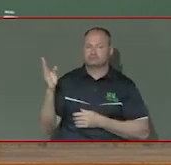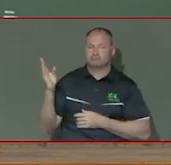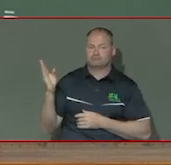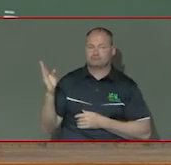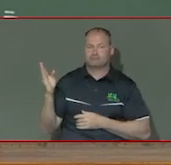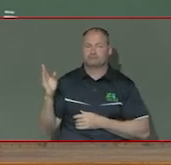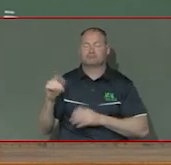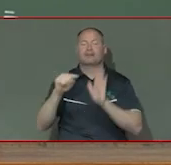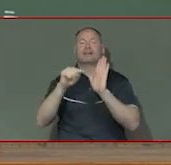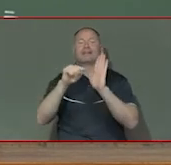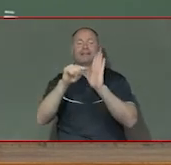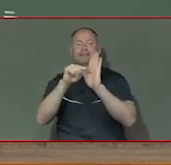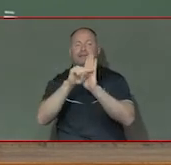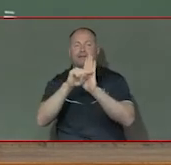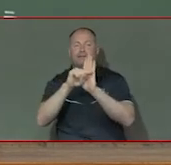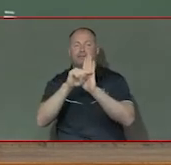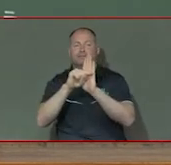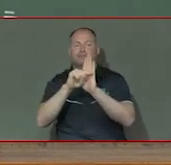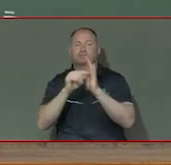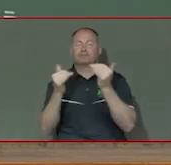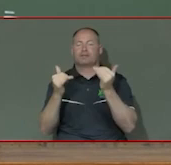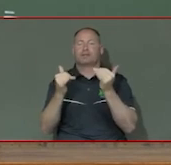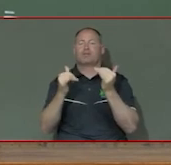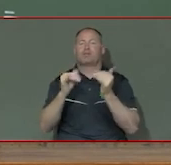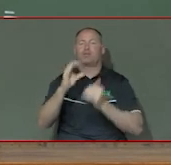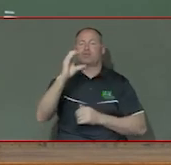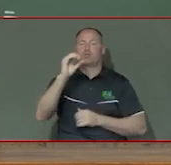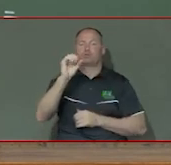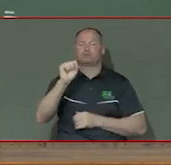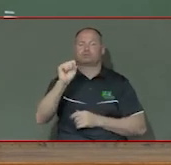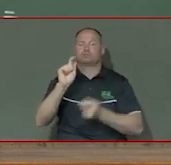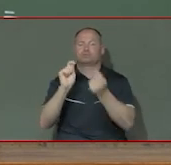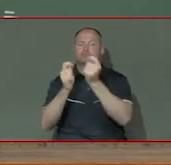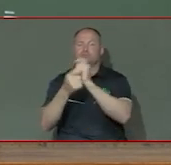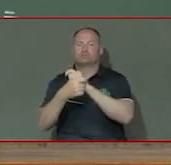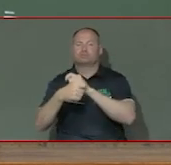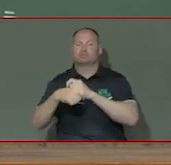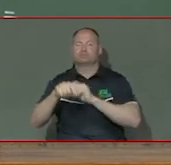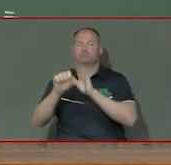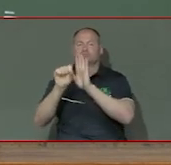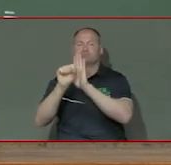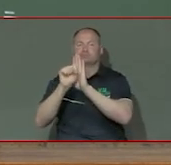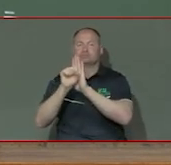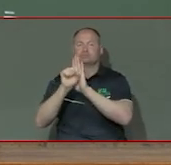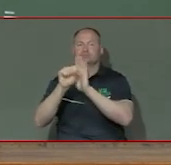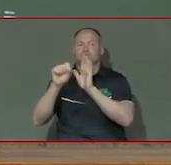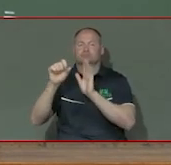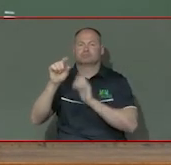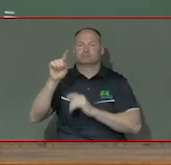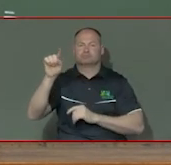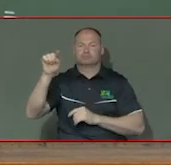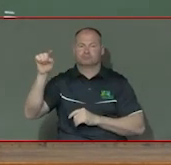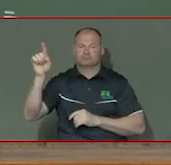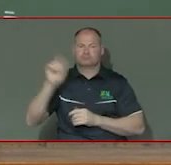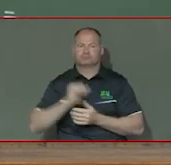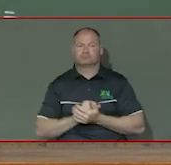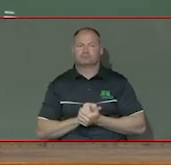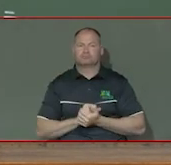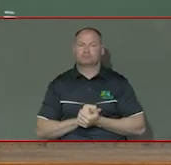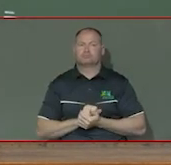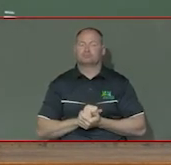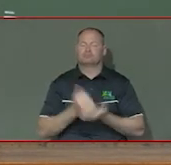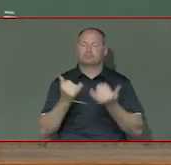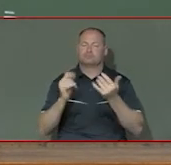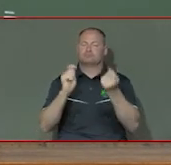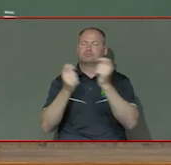is negative, but cos will change to the sine of theta. First quadrant, cos is positive, but it will change to the sine